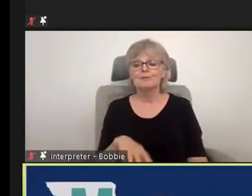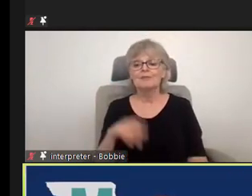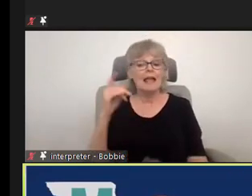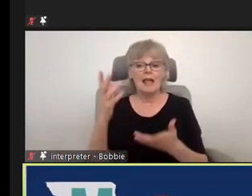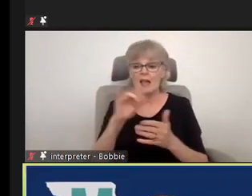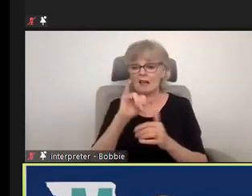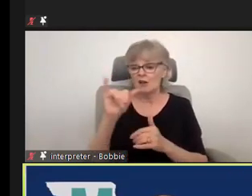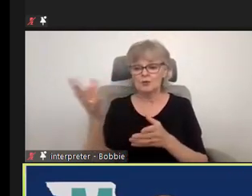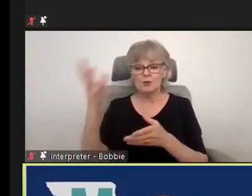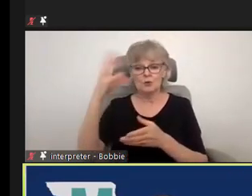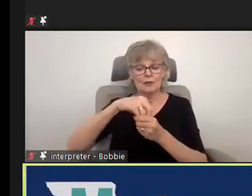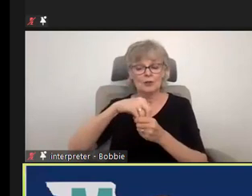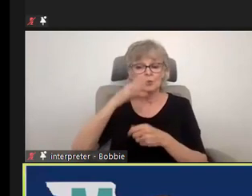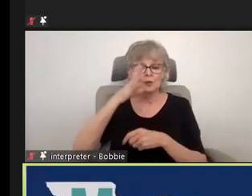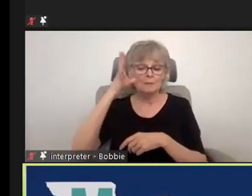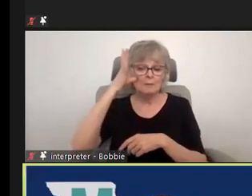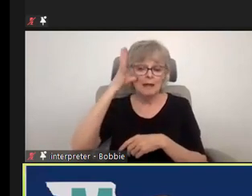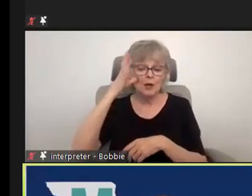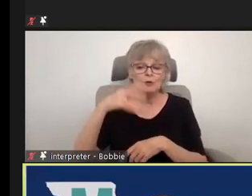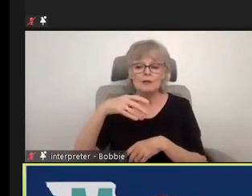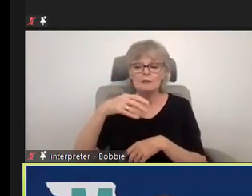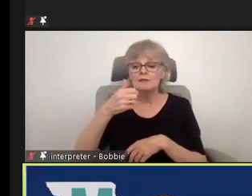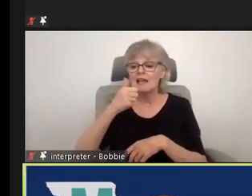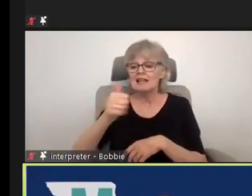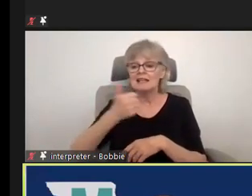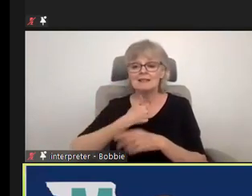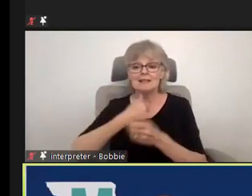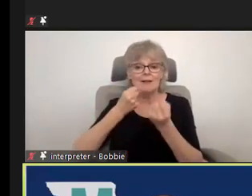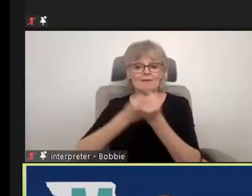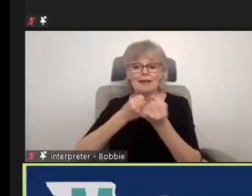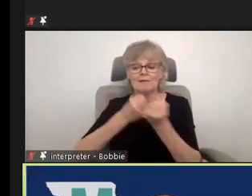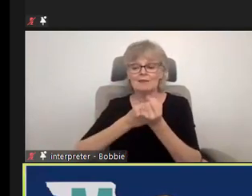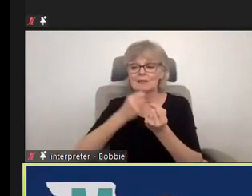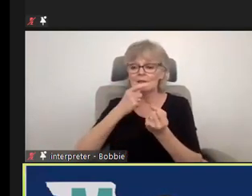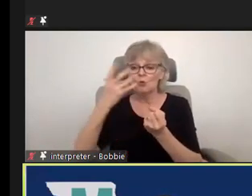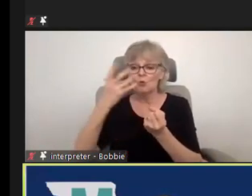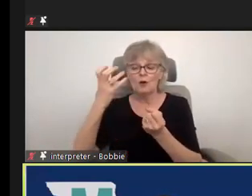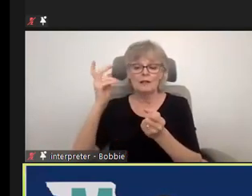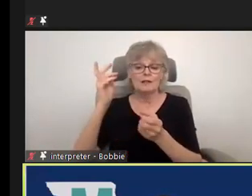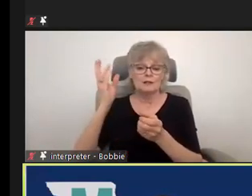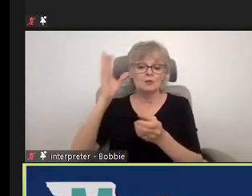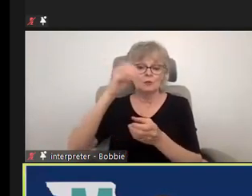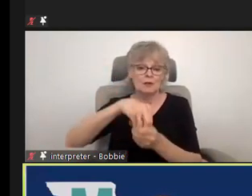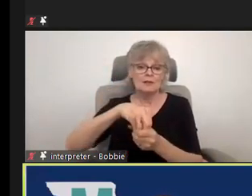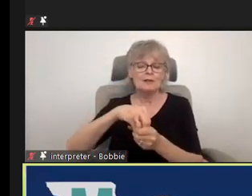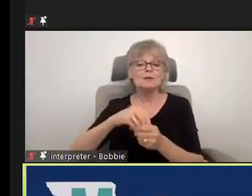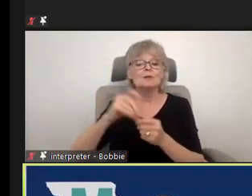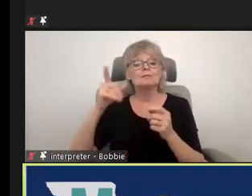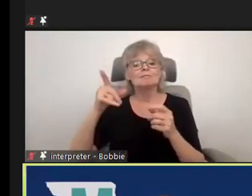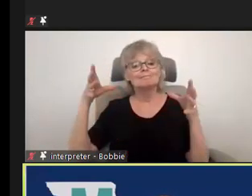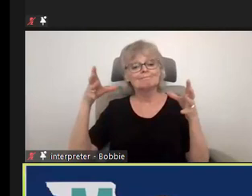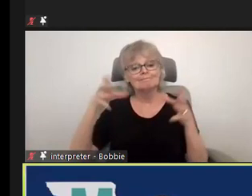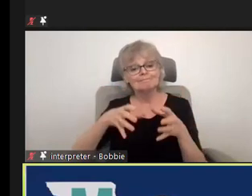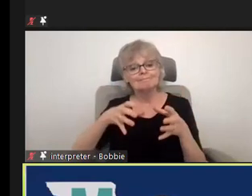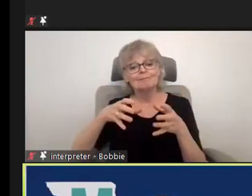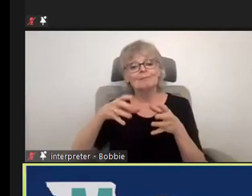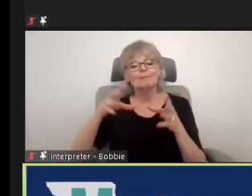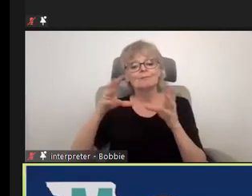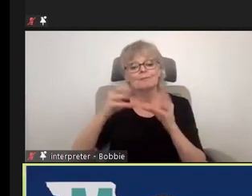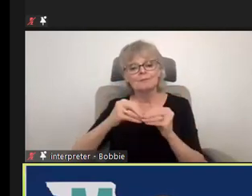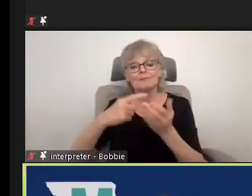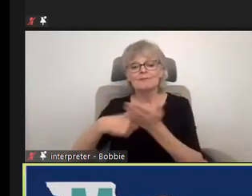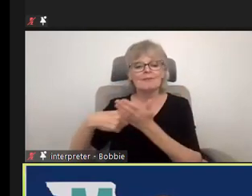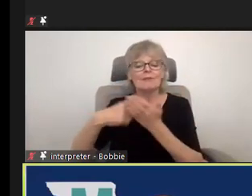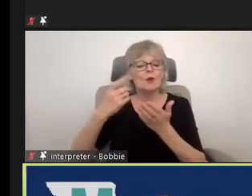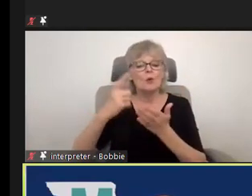any parent and any self-advocate that wanted to participate, to meet together and talk about what their lives